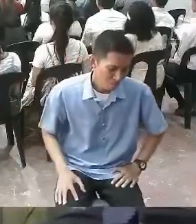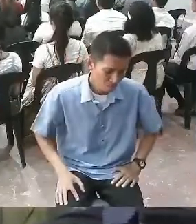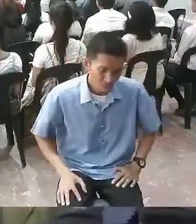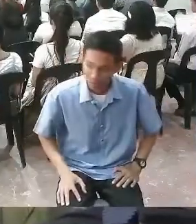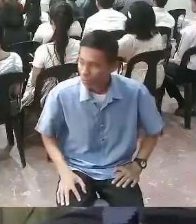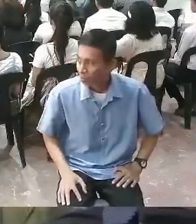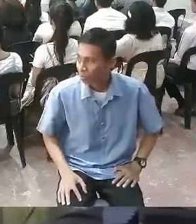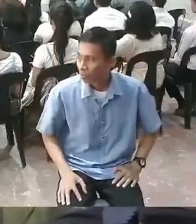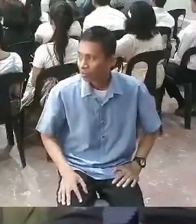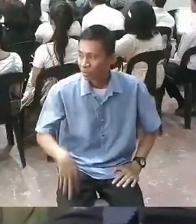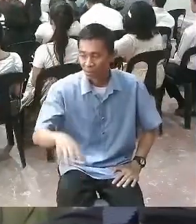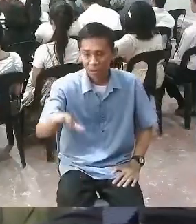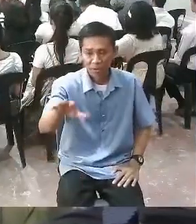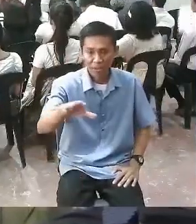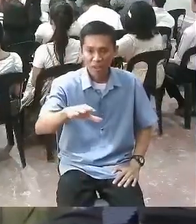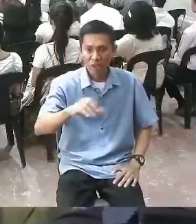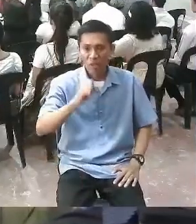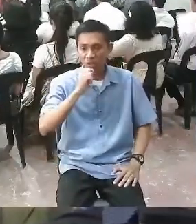Amen. Sure.